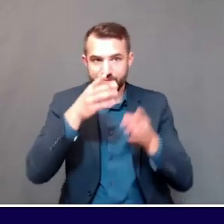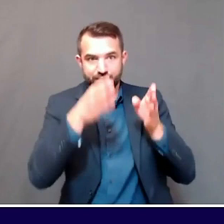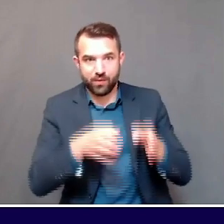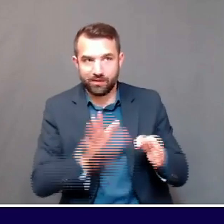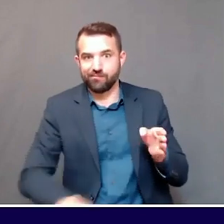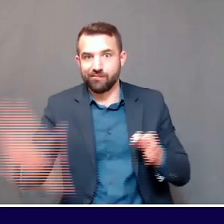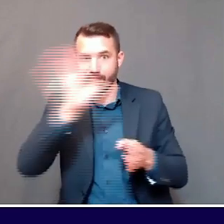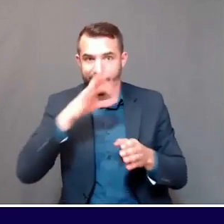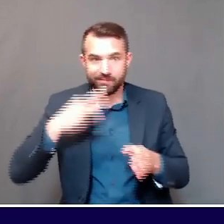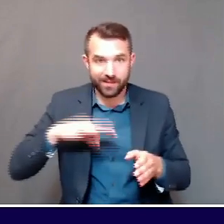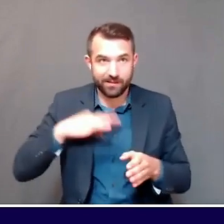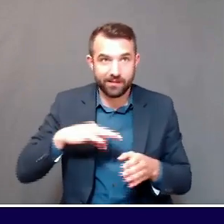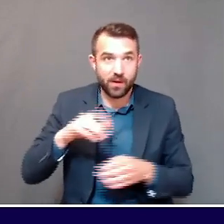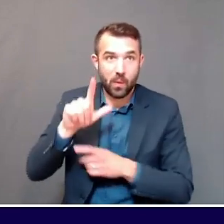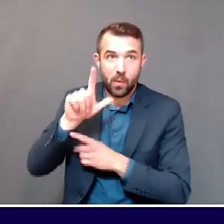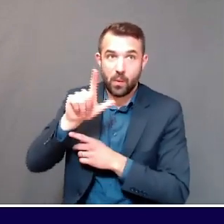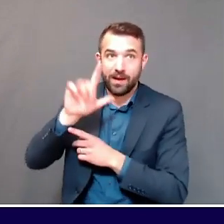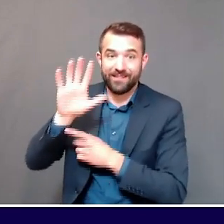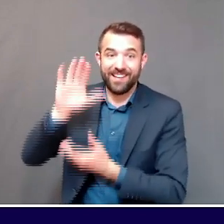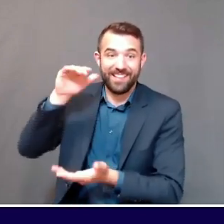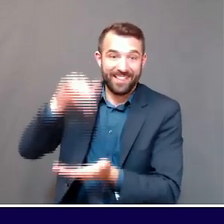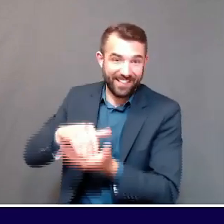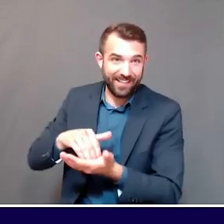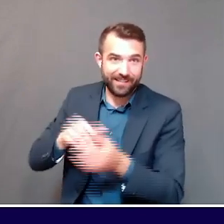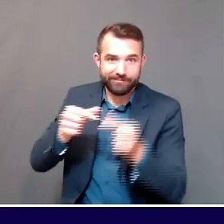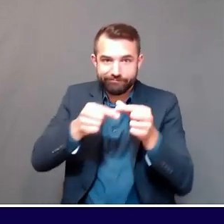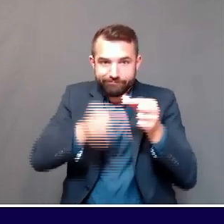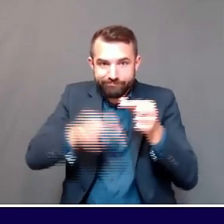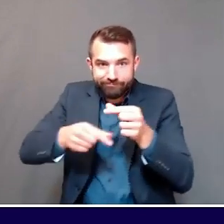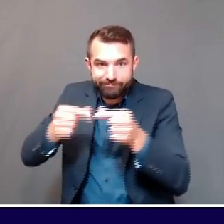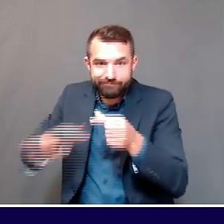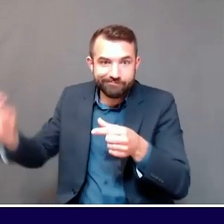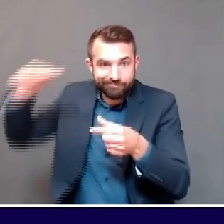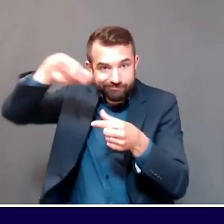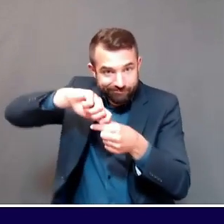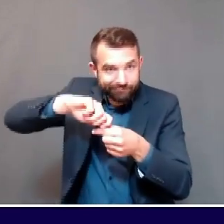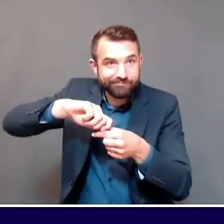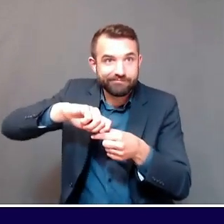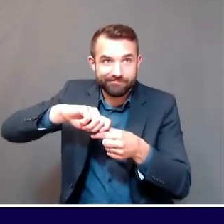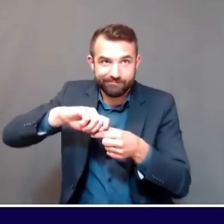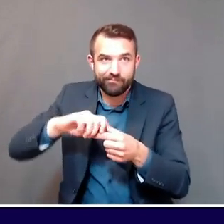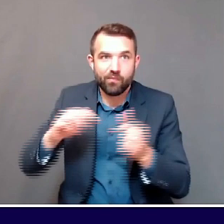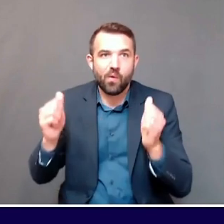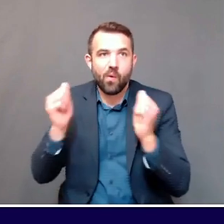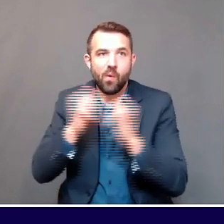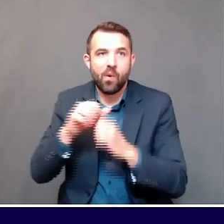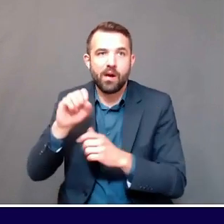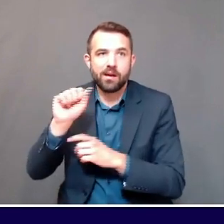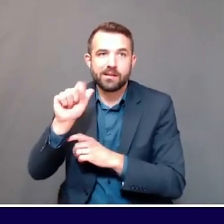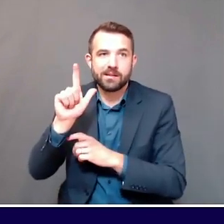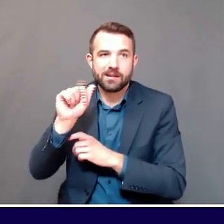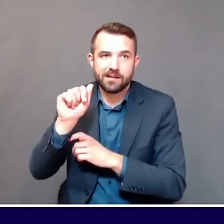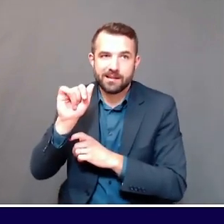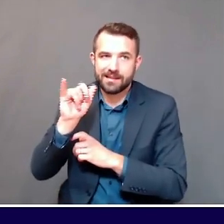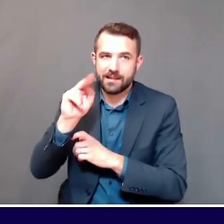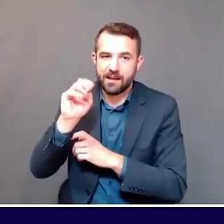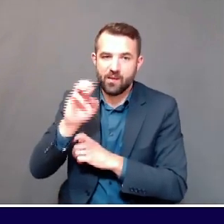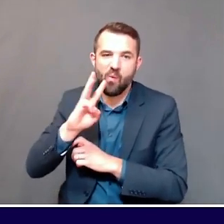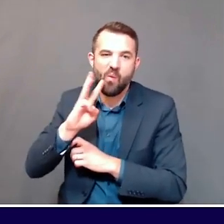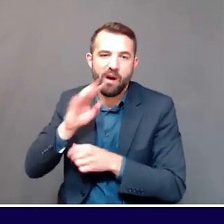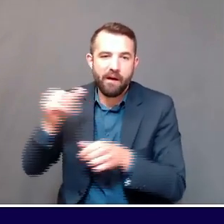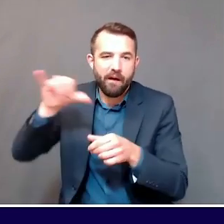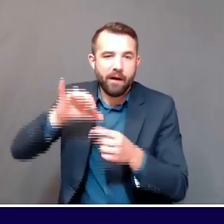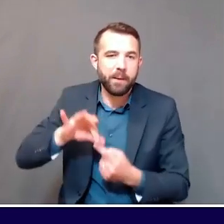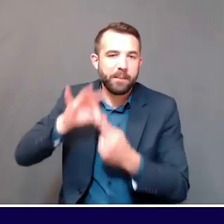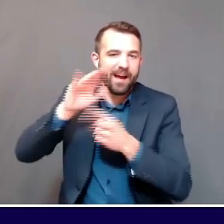25,000 vials of viral transport media and saline to healthcare providers across the state. This is a key